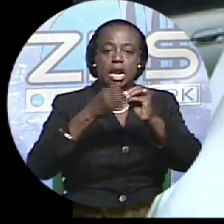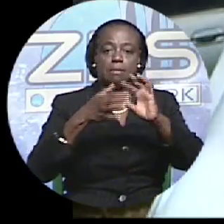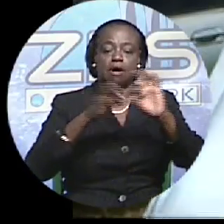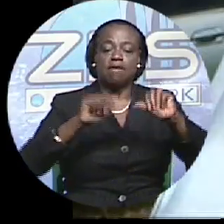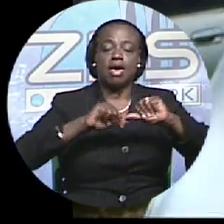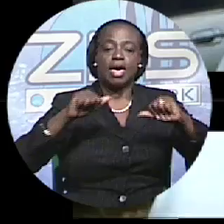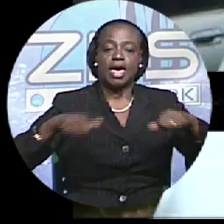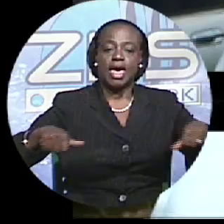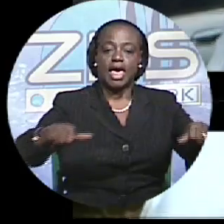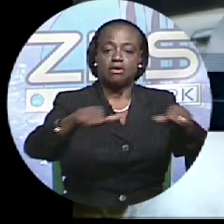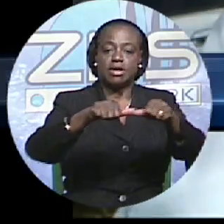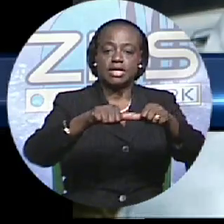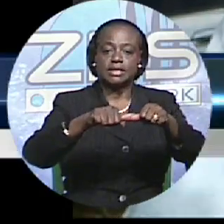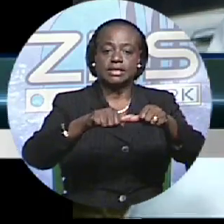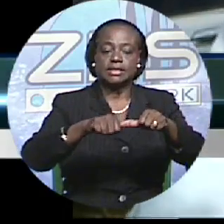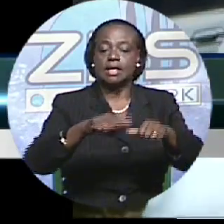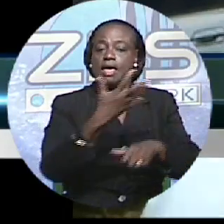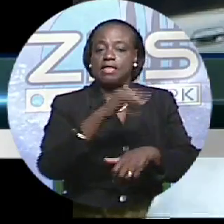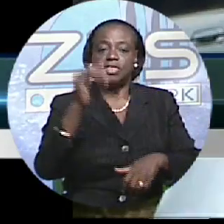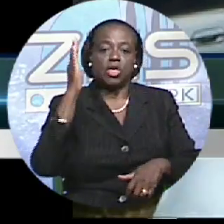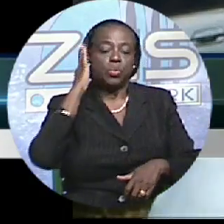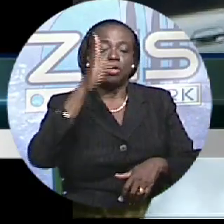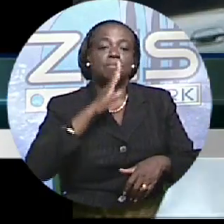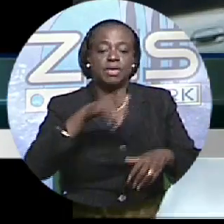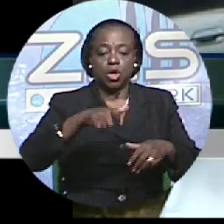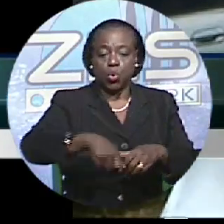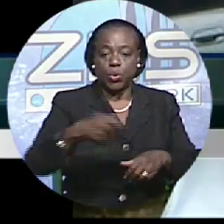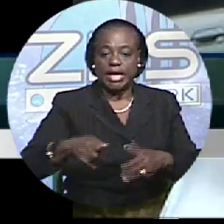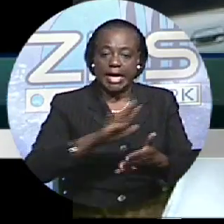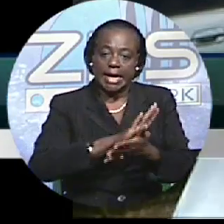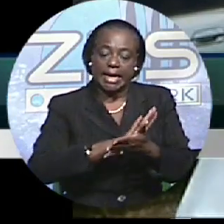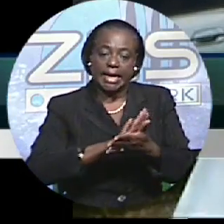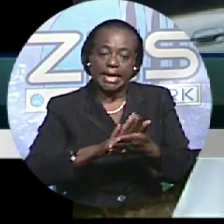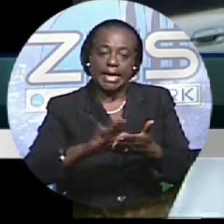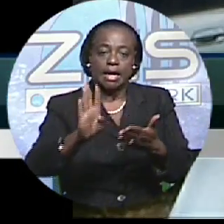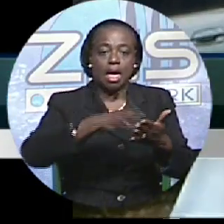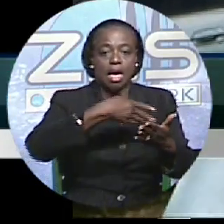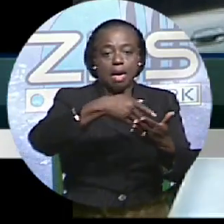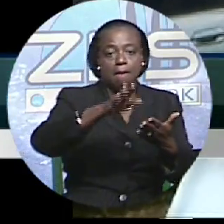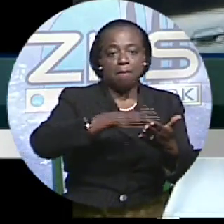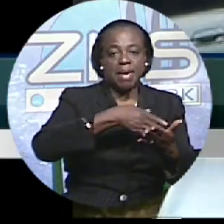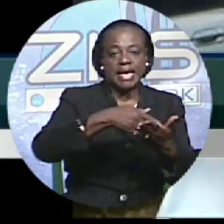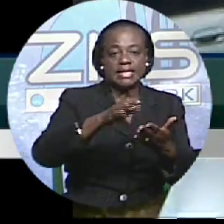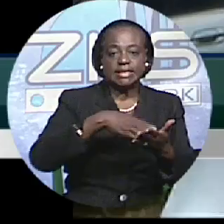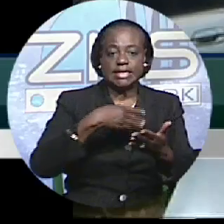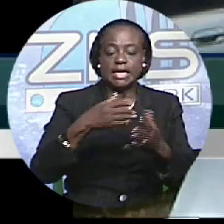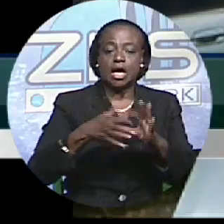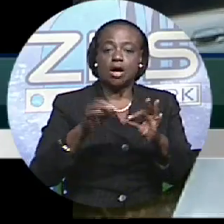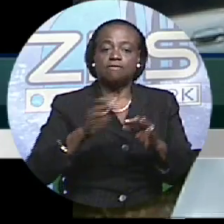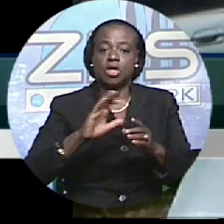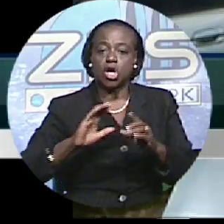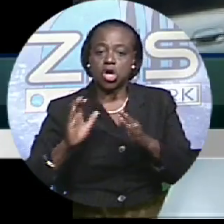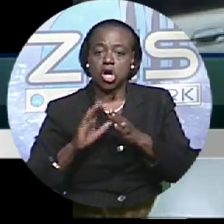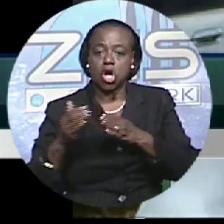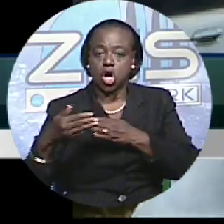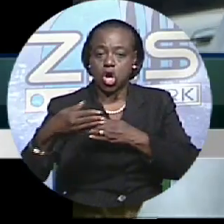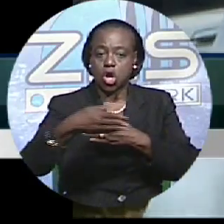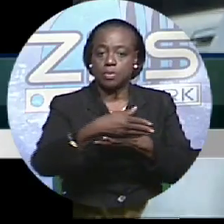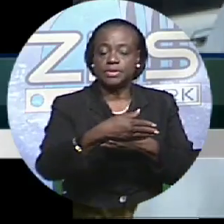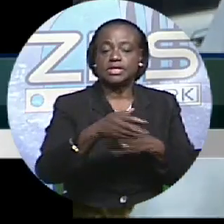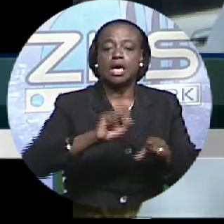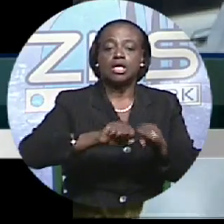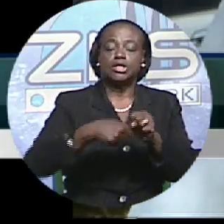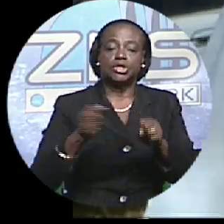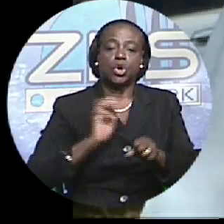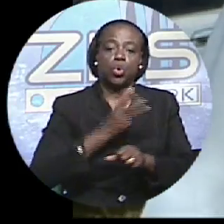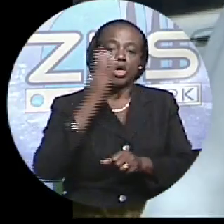will do a lot of underbrushing, weeding, cleaning, and painting of the curbs so that we have